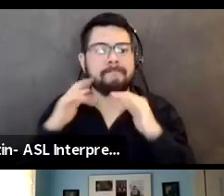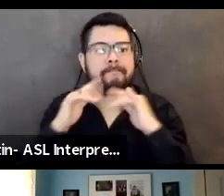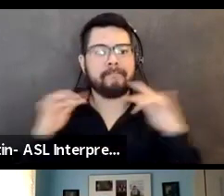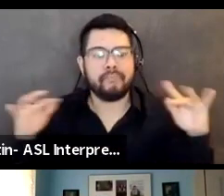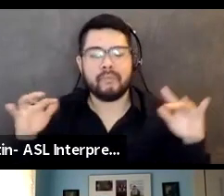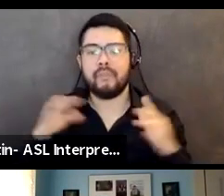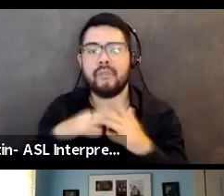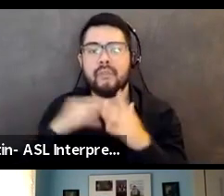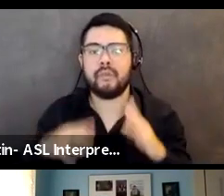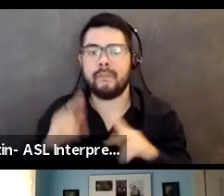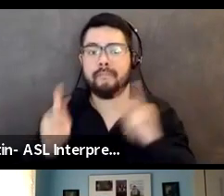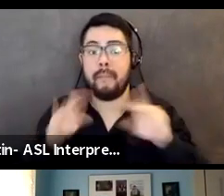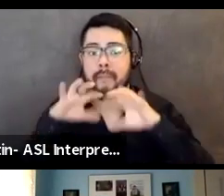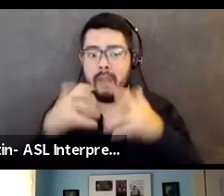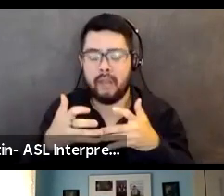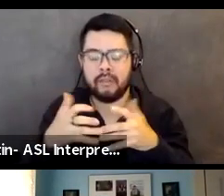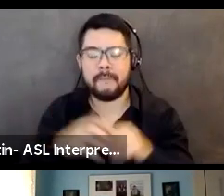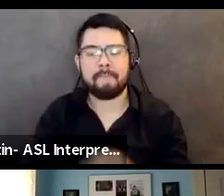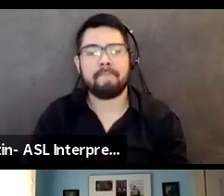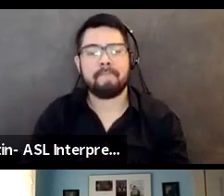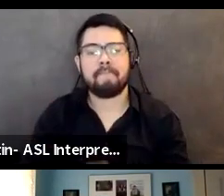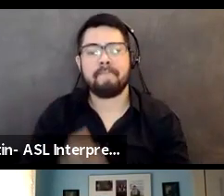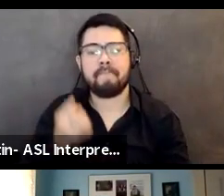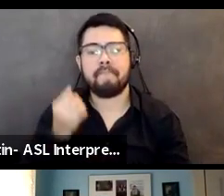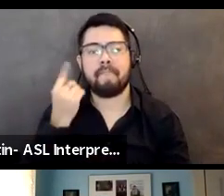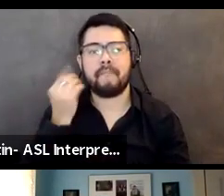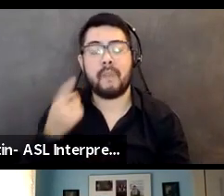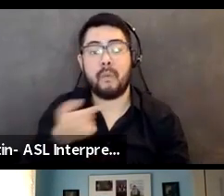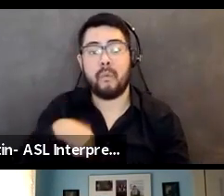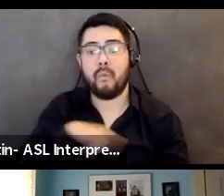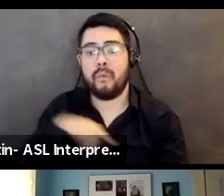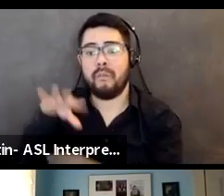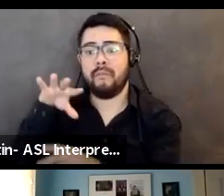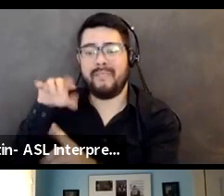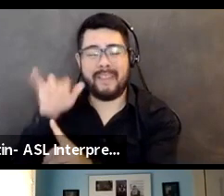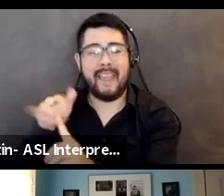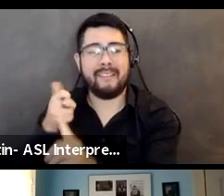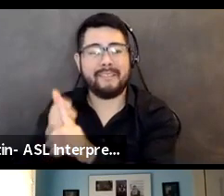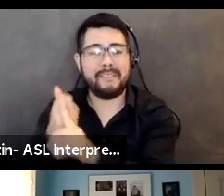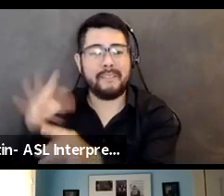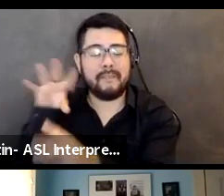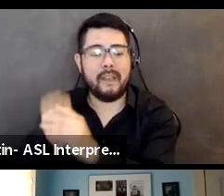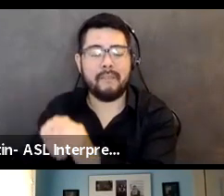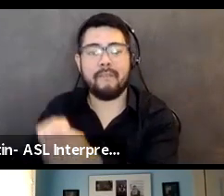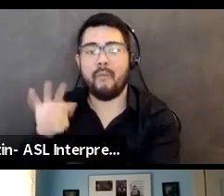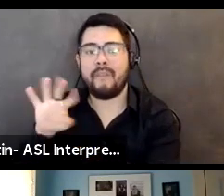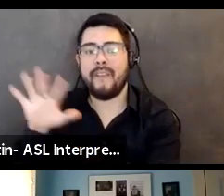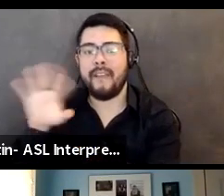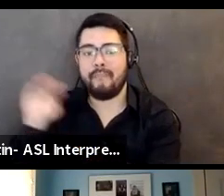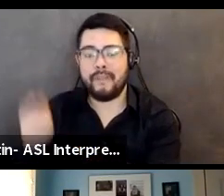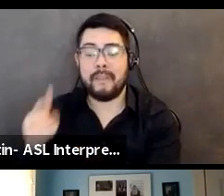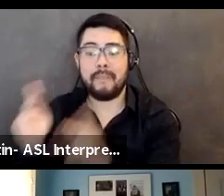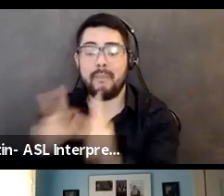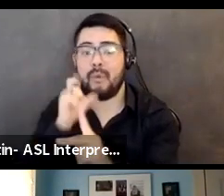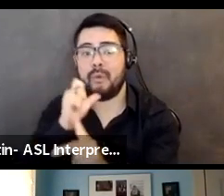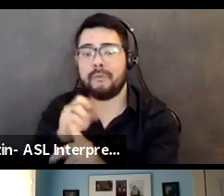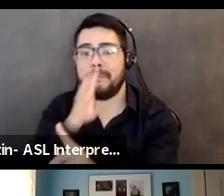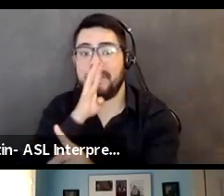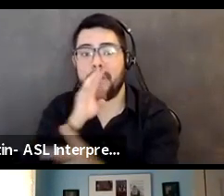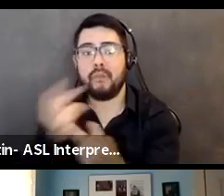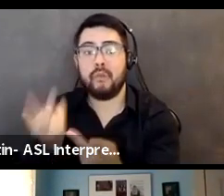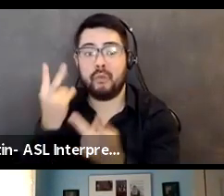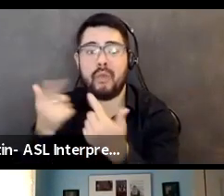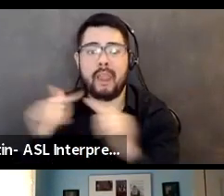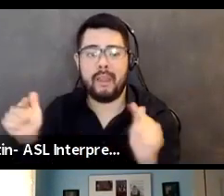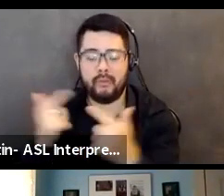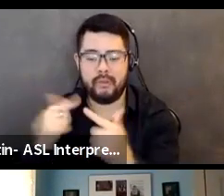sense of community carissa and ella are part of the 45 of students who speak a second language at home their differences are celebrated